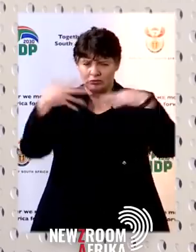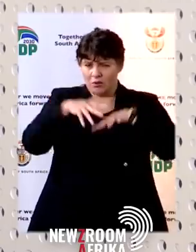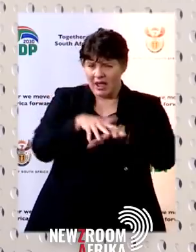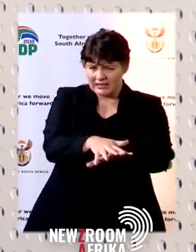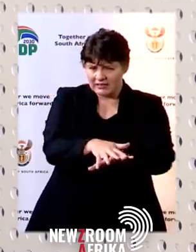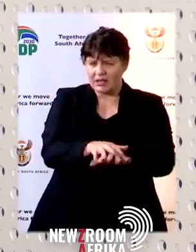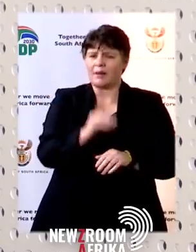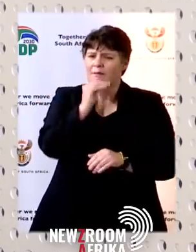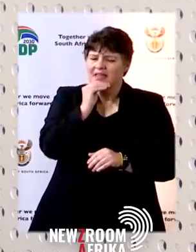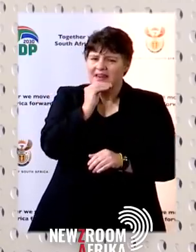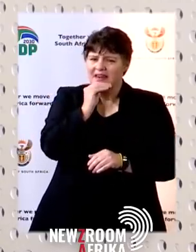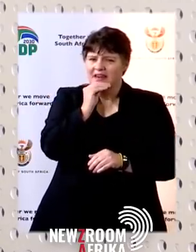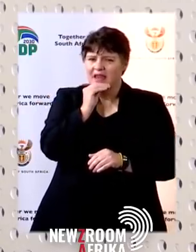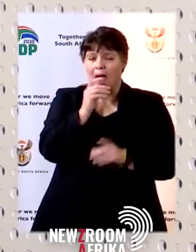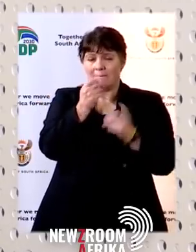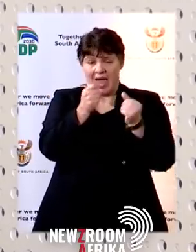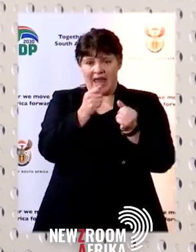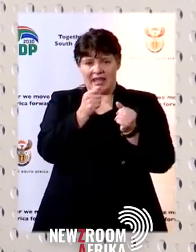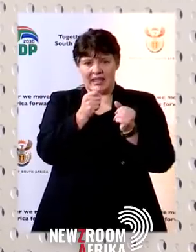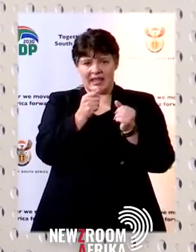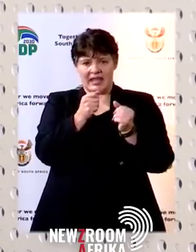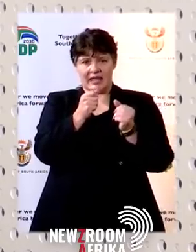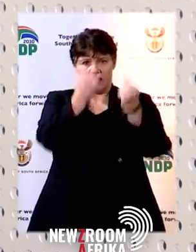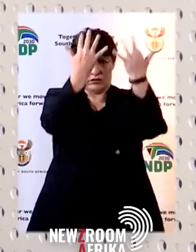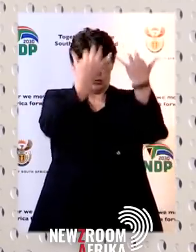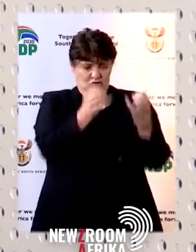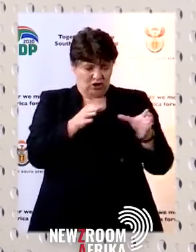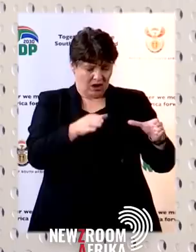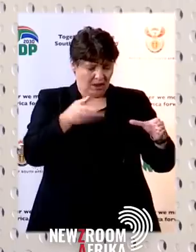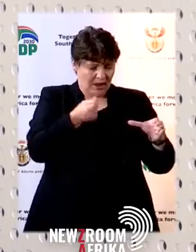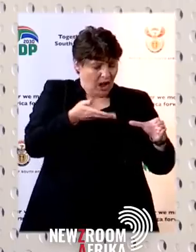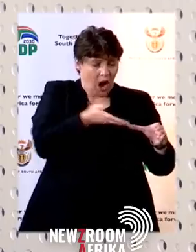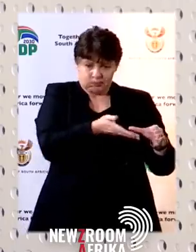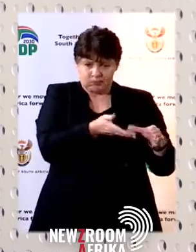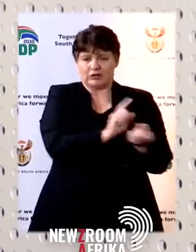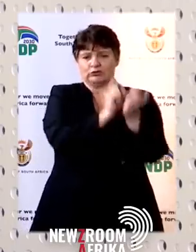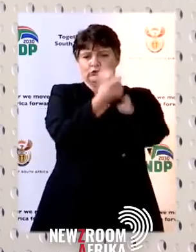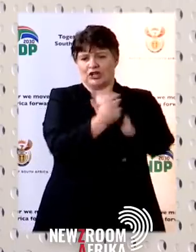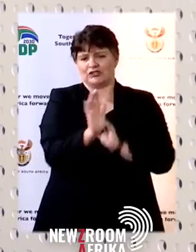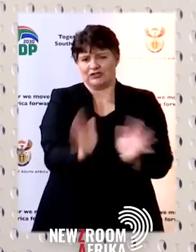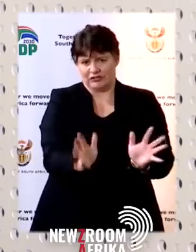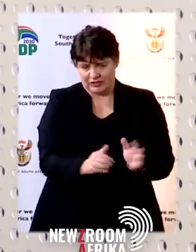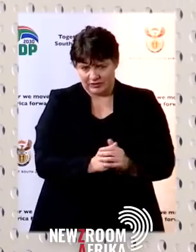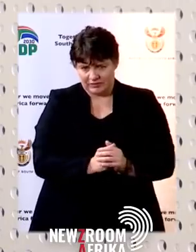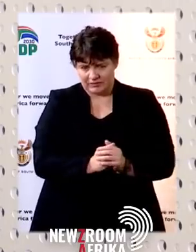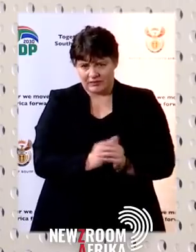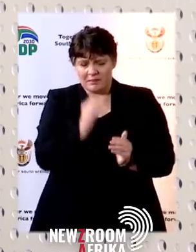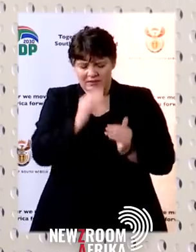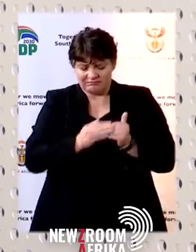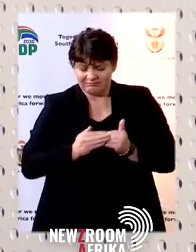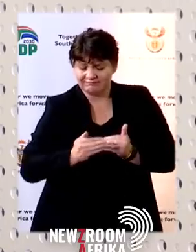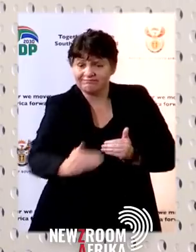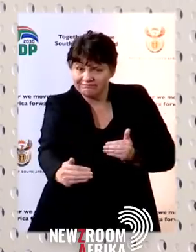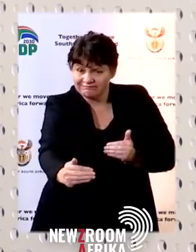have naturally changed the fiscal framework. That said, for the next couple of weeks, many of